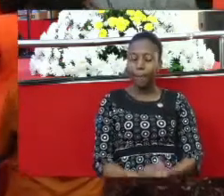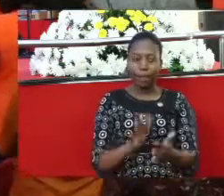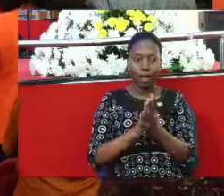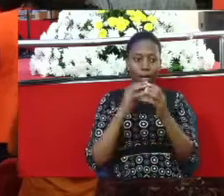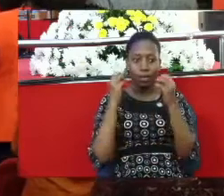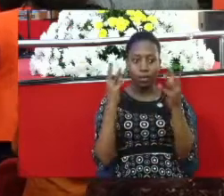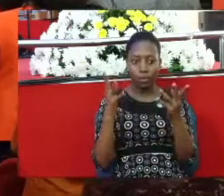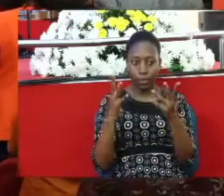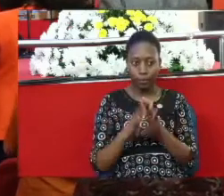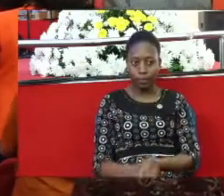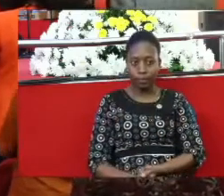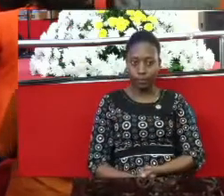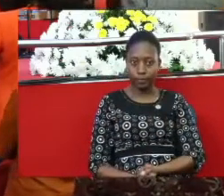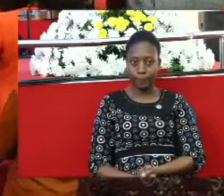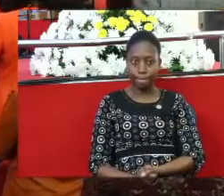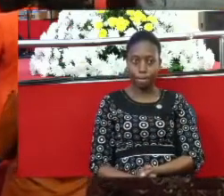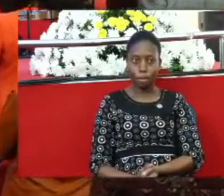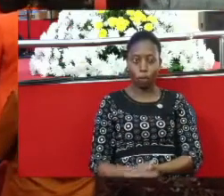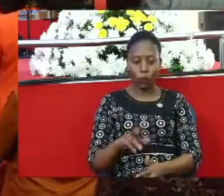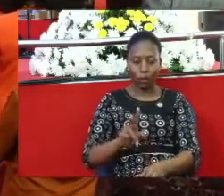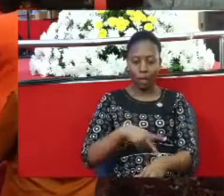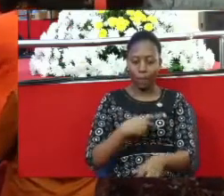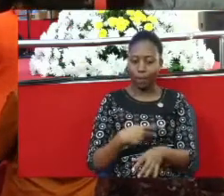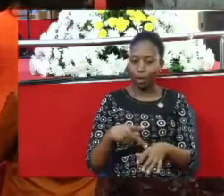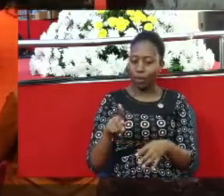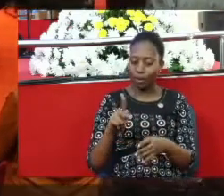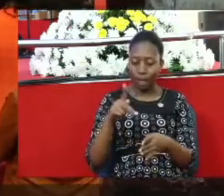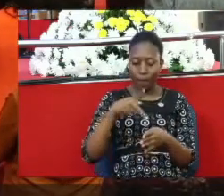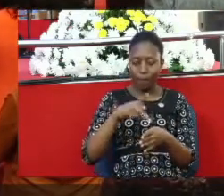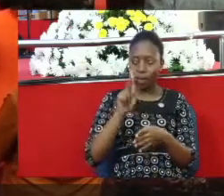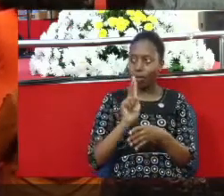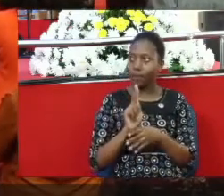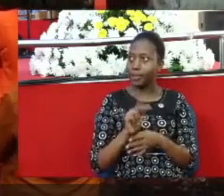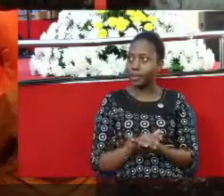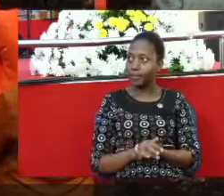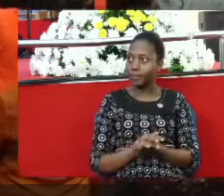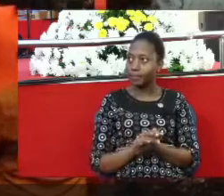Hallelujah. Proverbs 11 verse 22. Can you put it on?